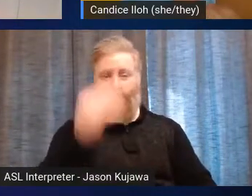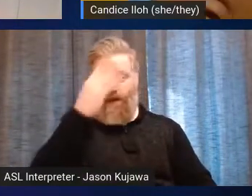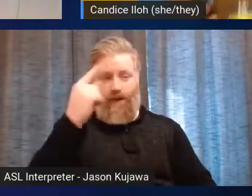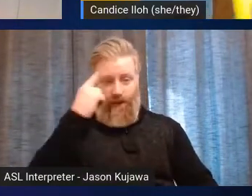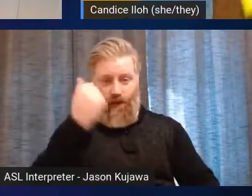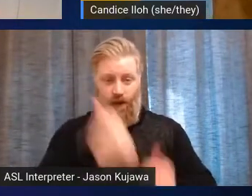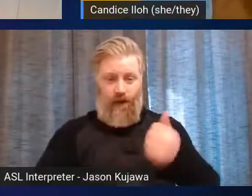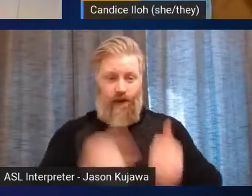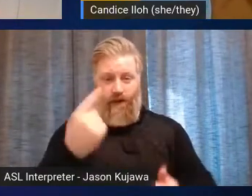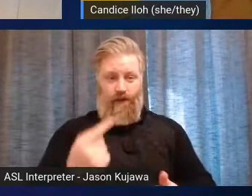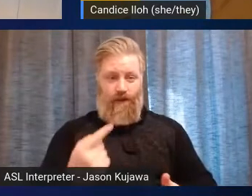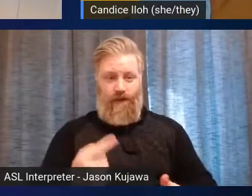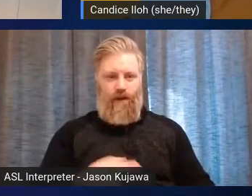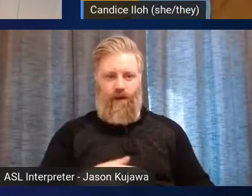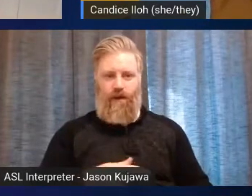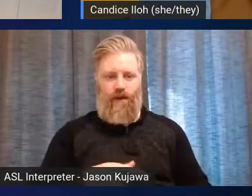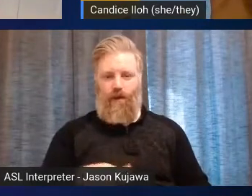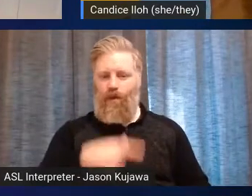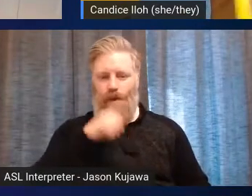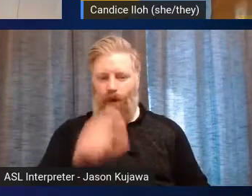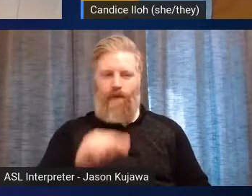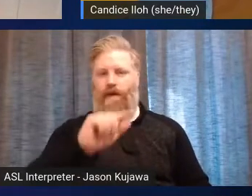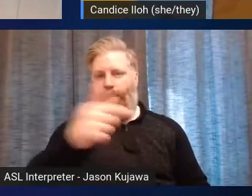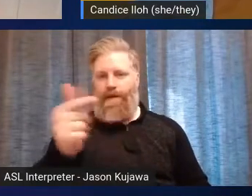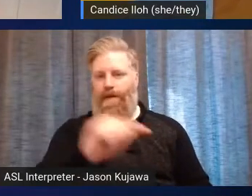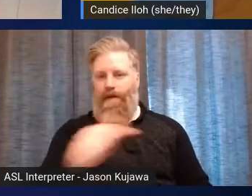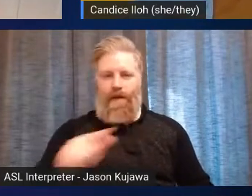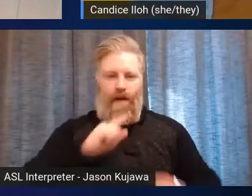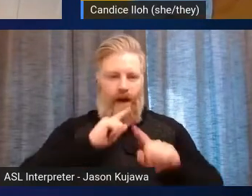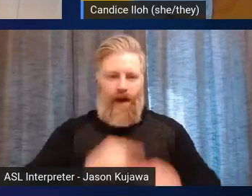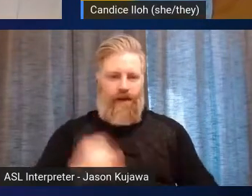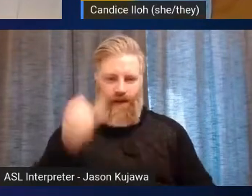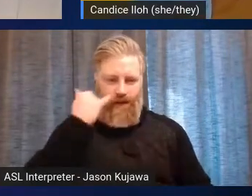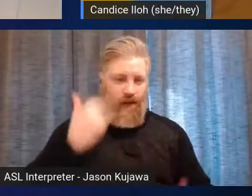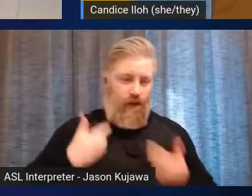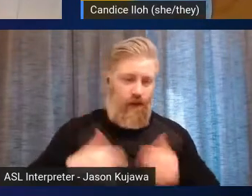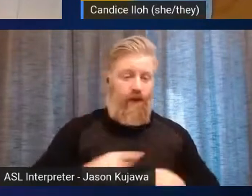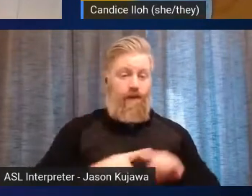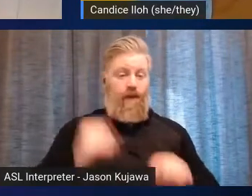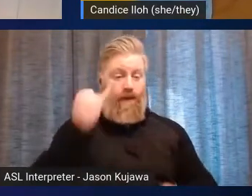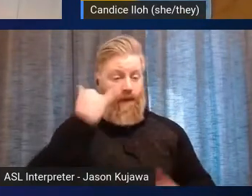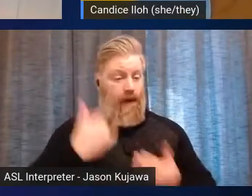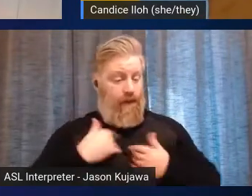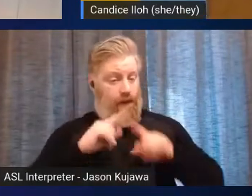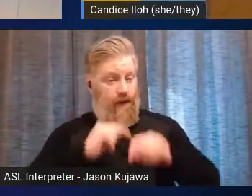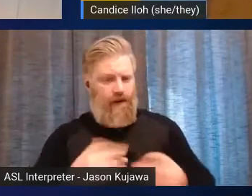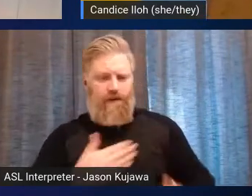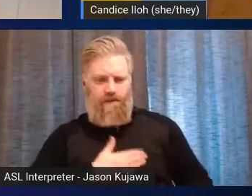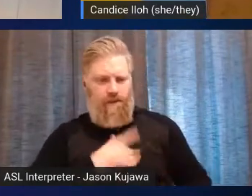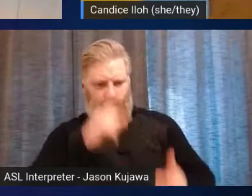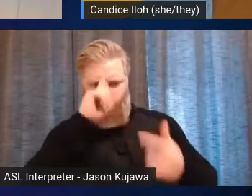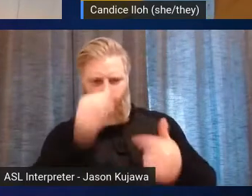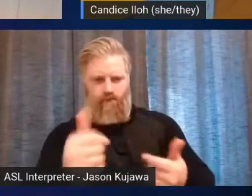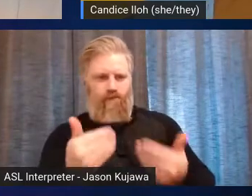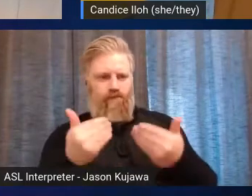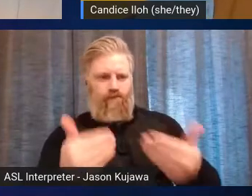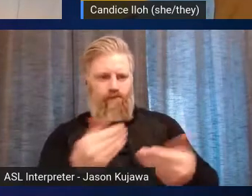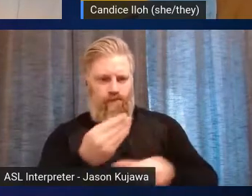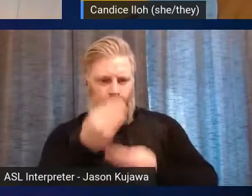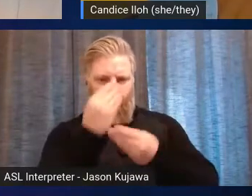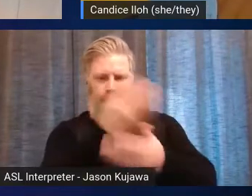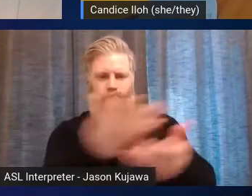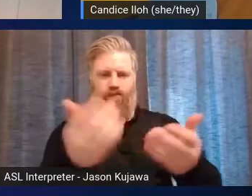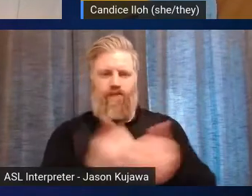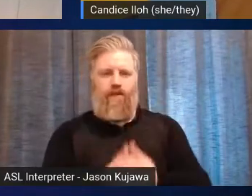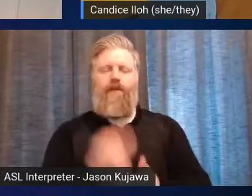everyone, you all don't have to feel the need. Everyone doesn't have to answer if you don't want to. But if you have an answer, please feel free to set forth. What was